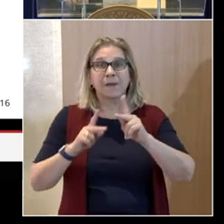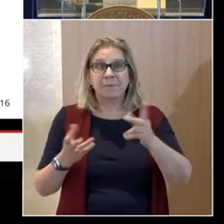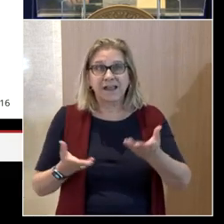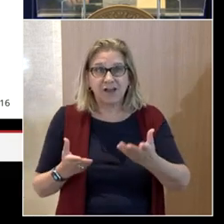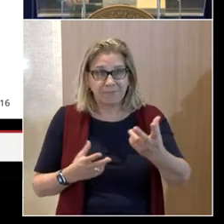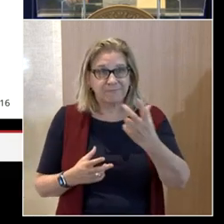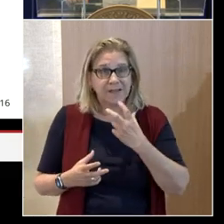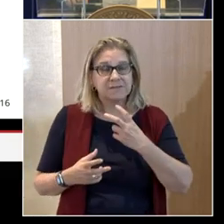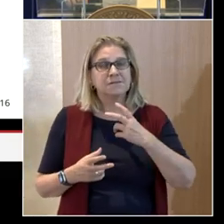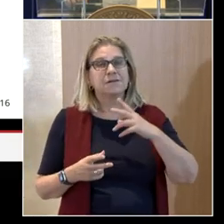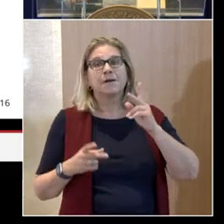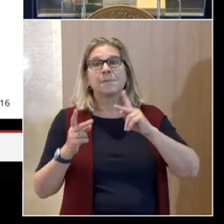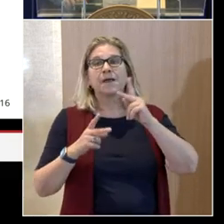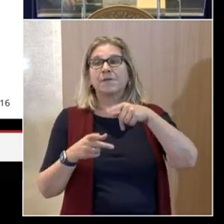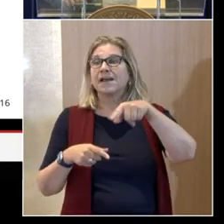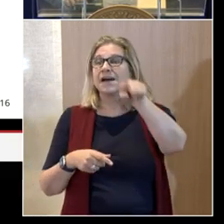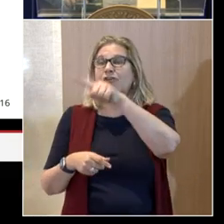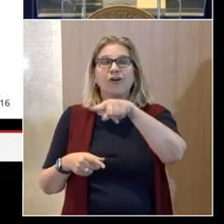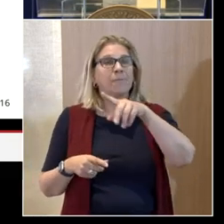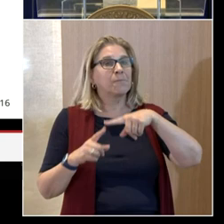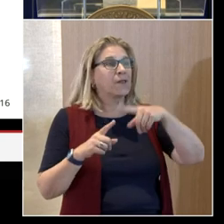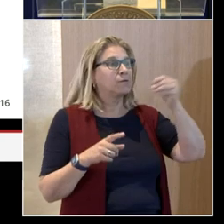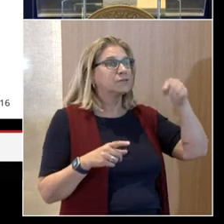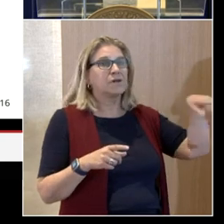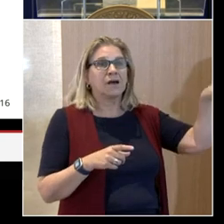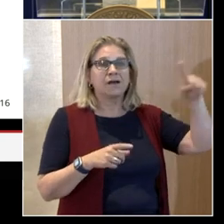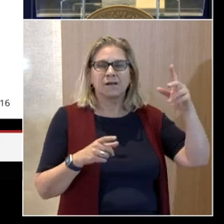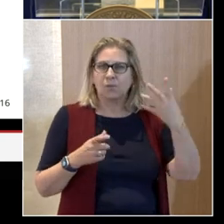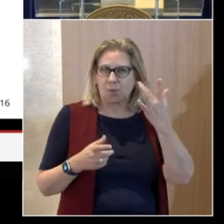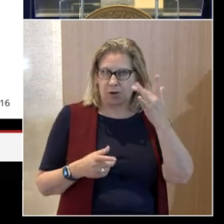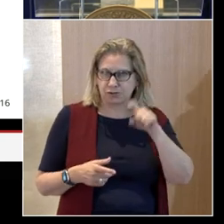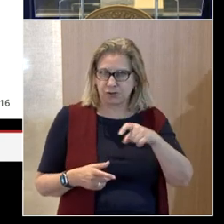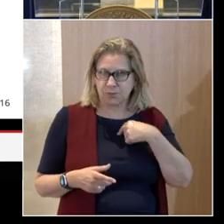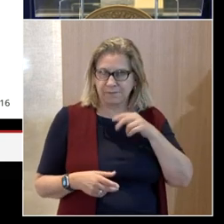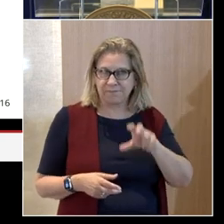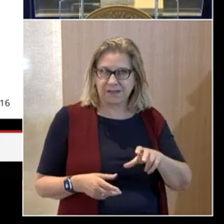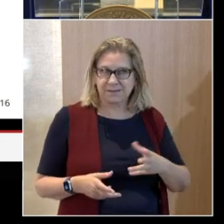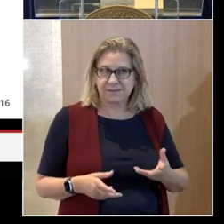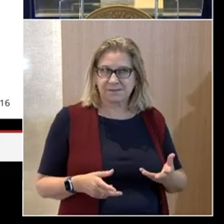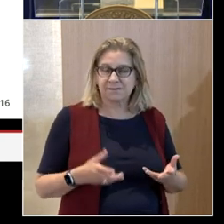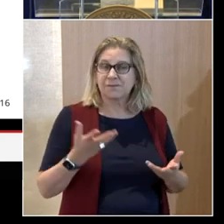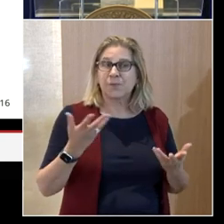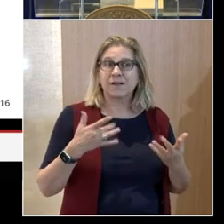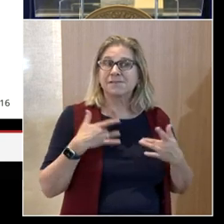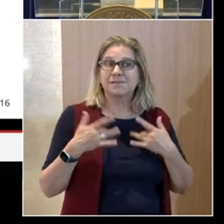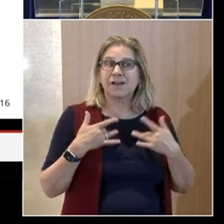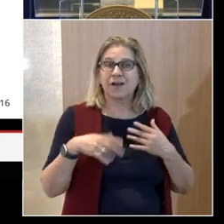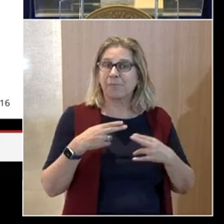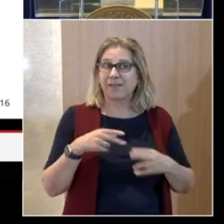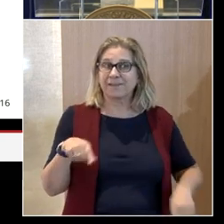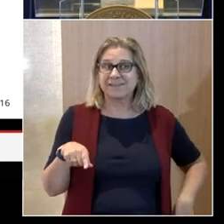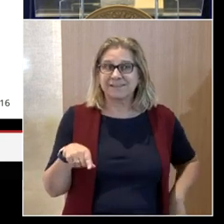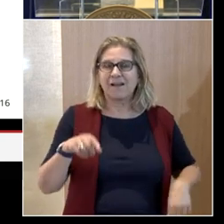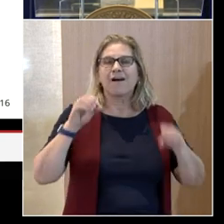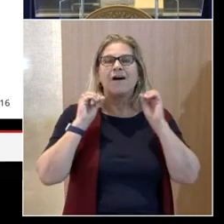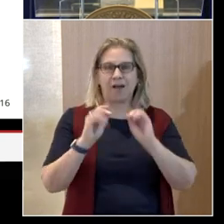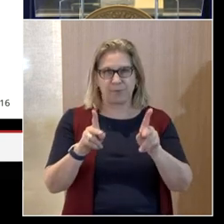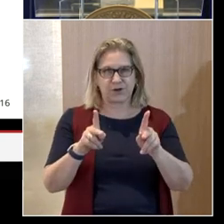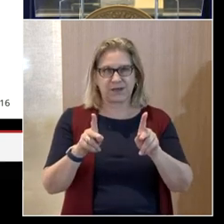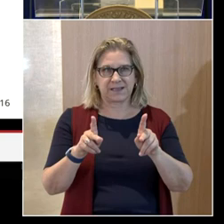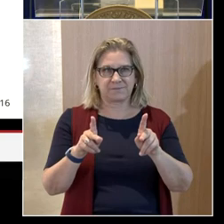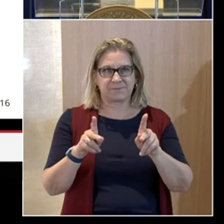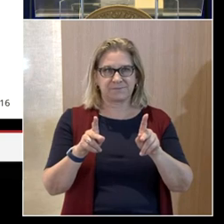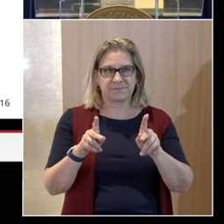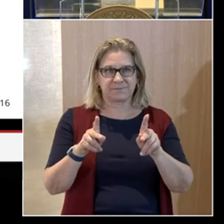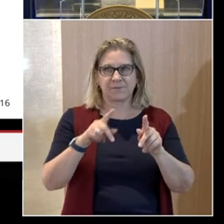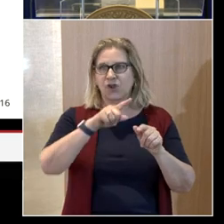So I think what's exciting about this is the opportunity. And you've already felt the energy, and we're going to be